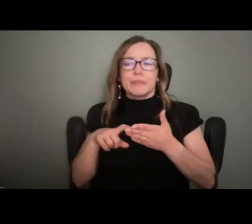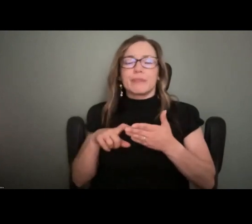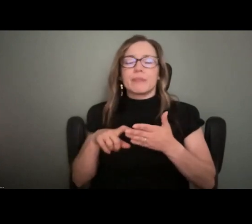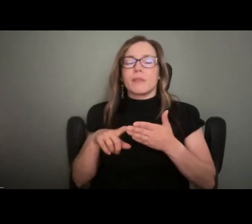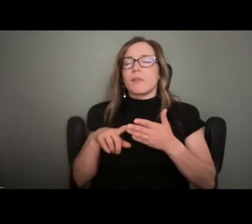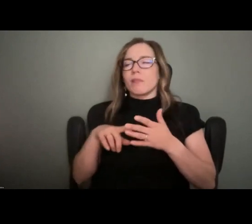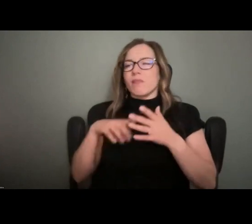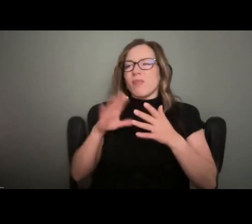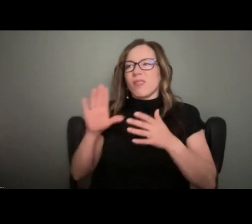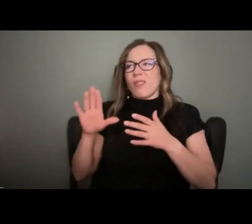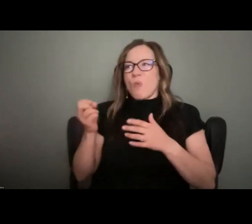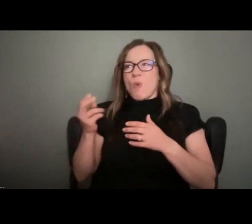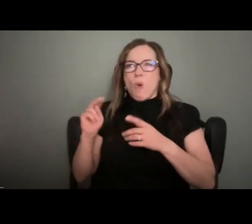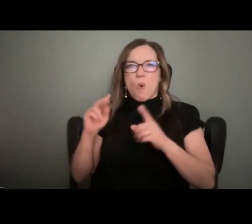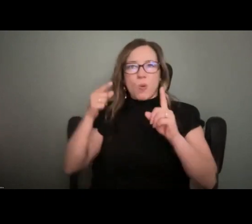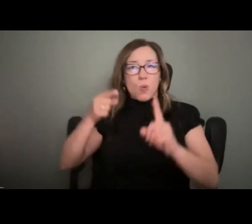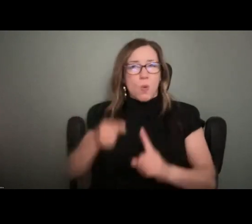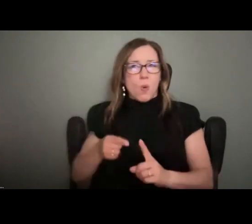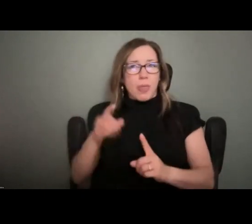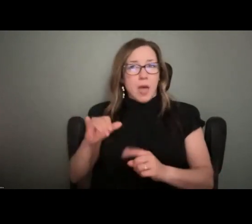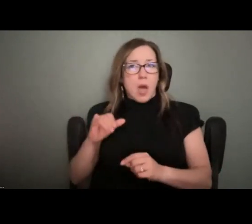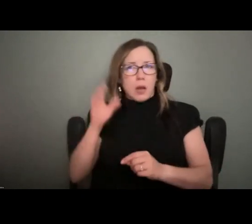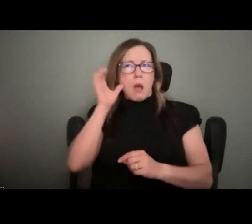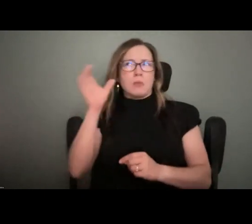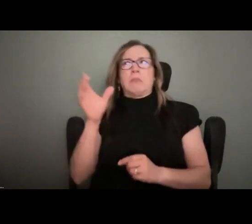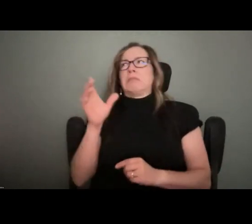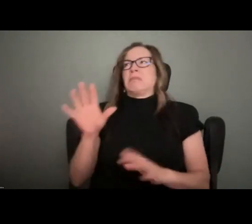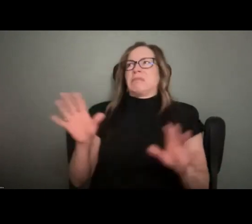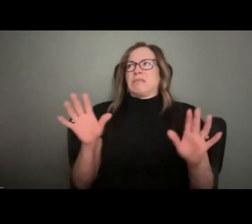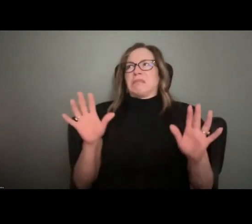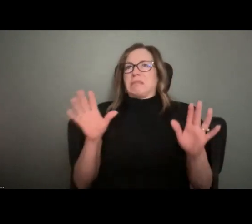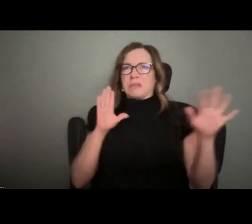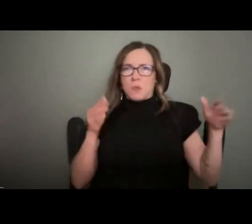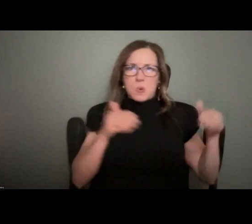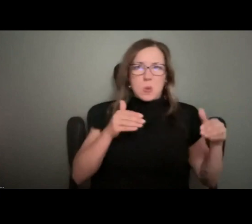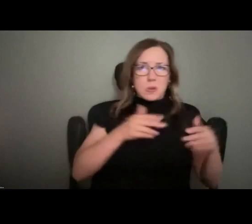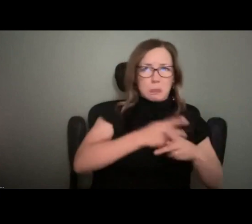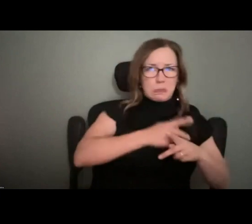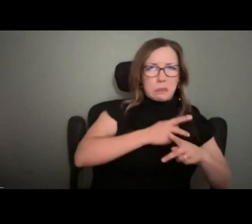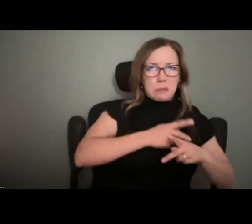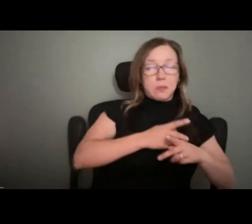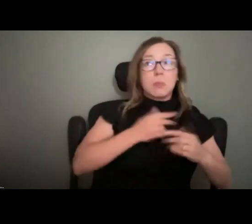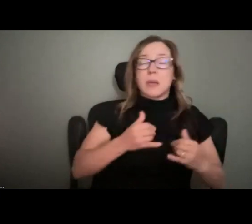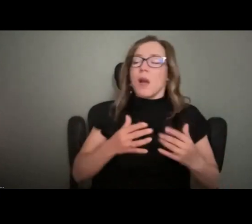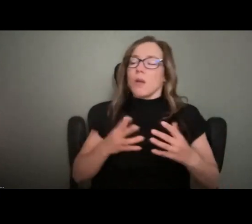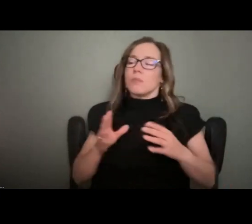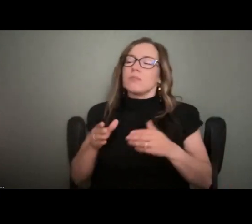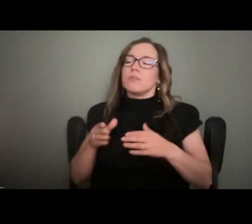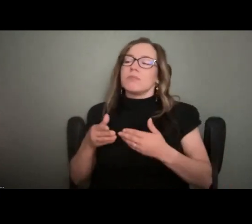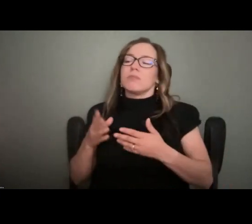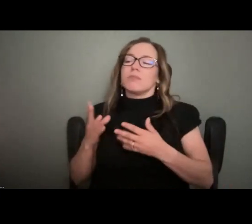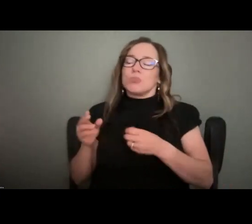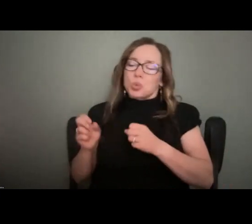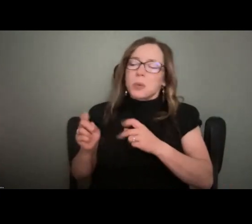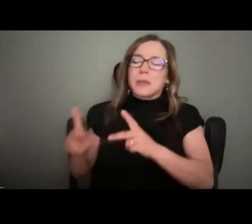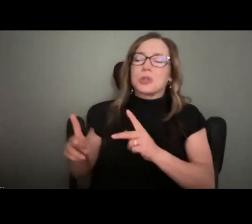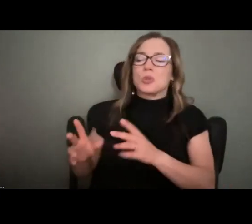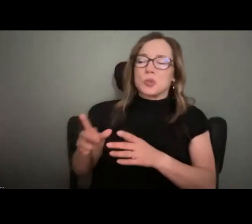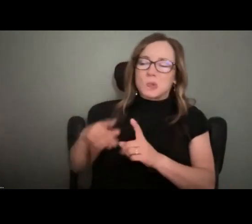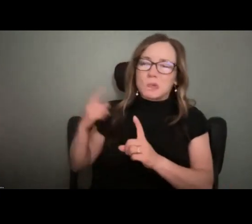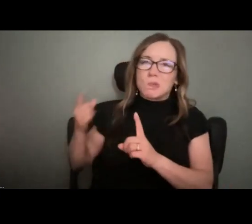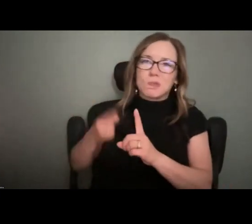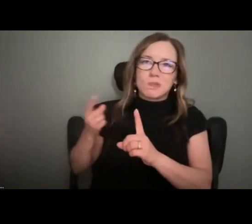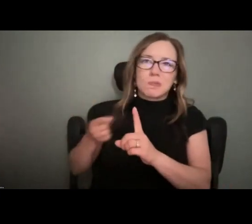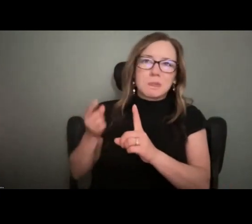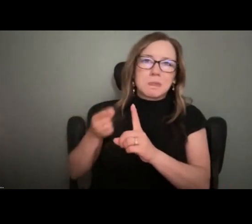is usually quite a foreign concept to them. It helps them give them permission to work toward meeting those goals, helps them find